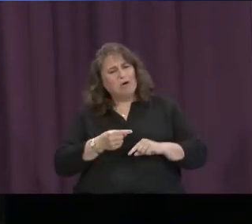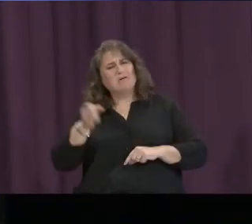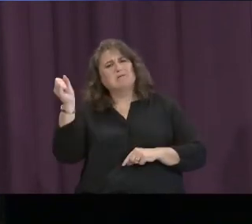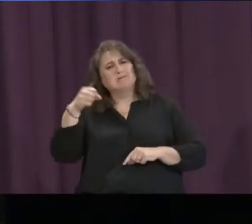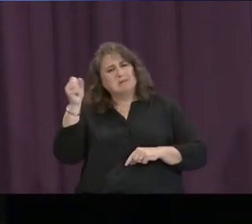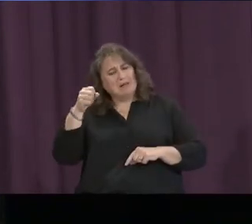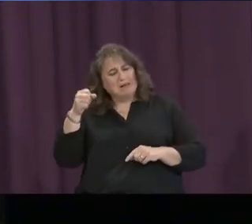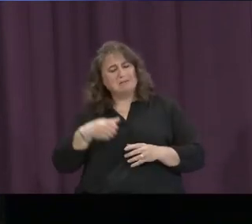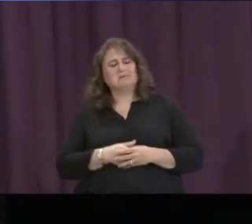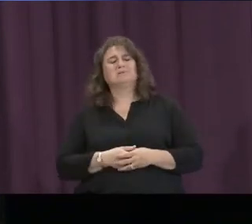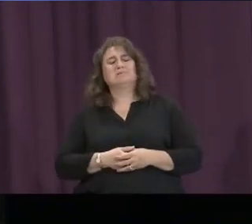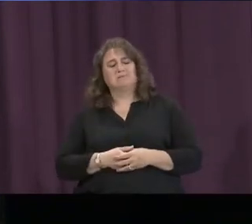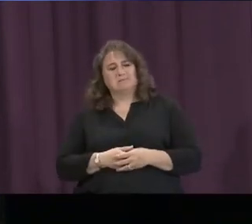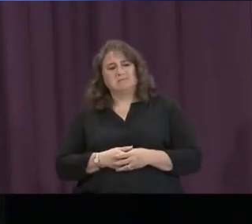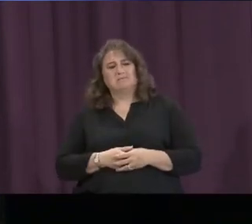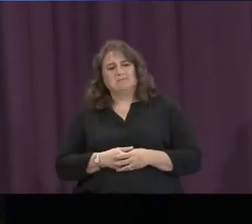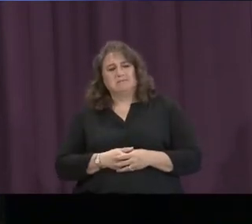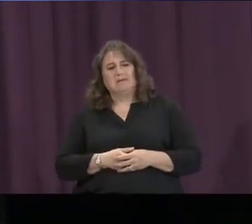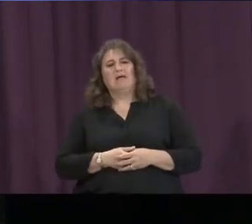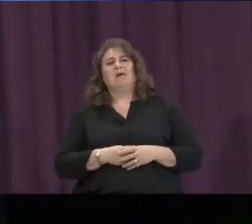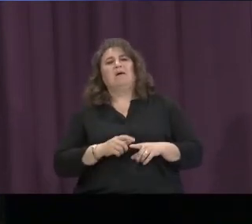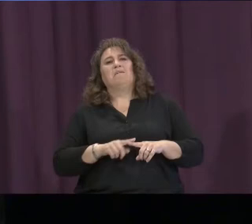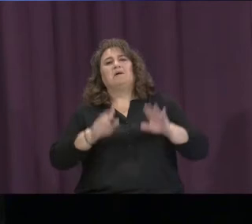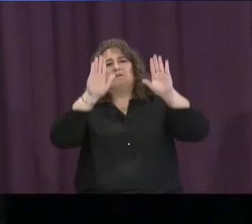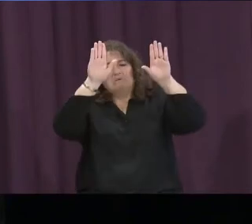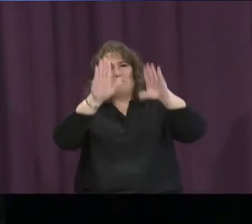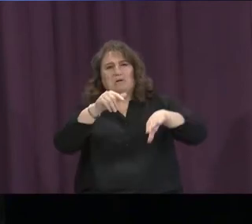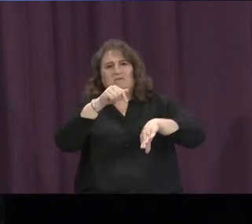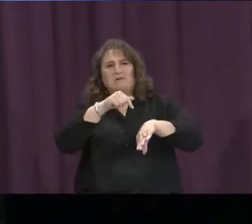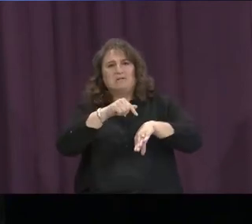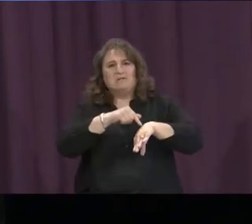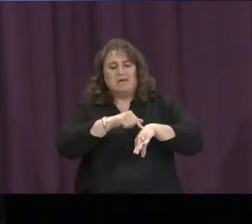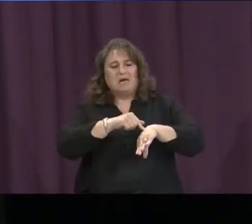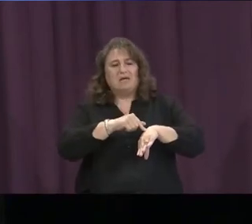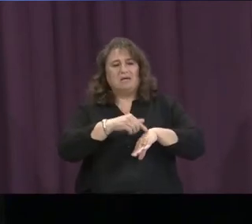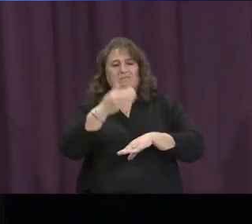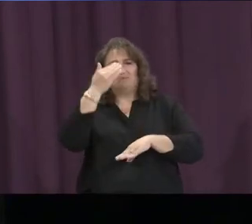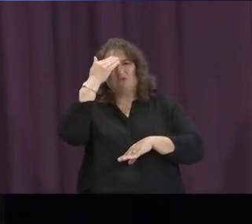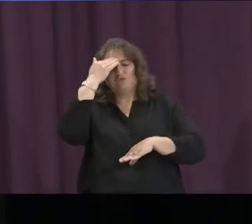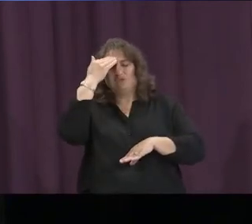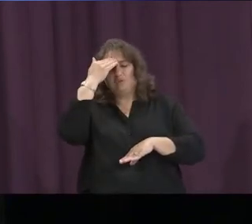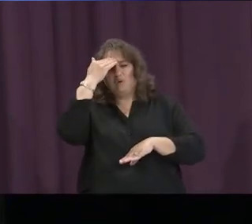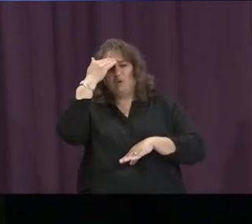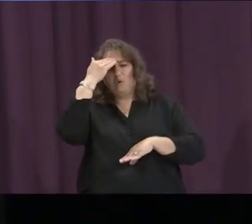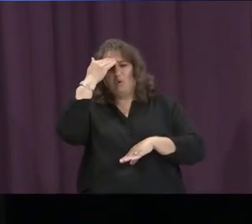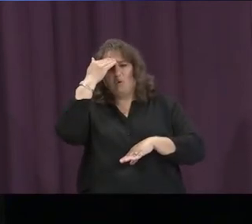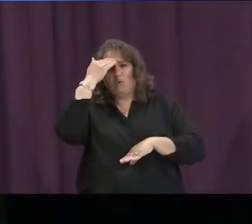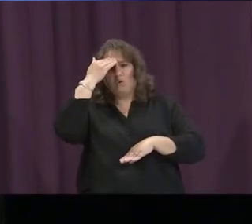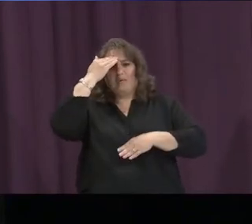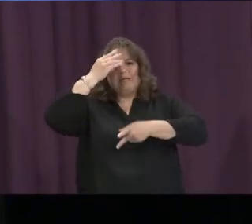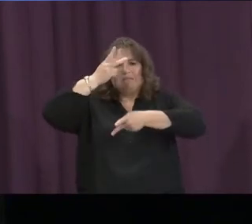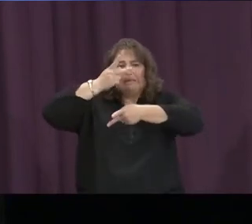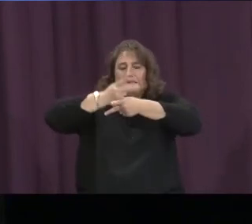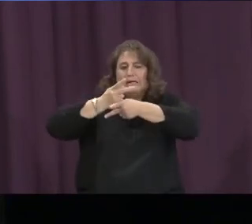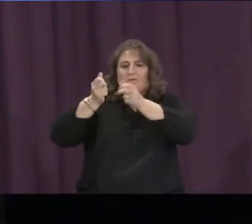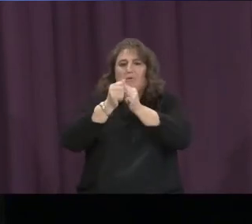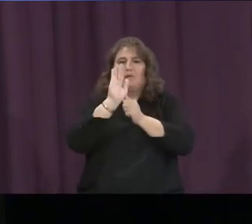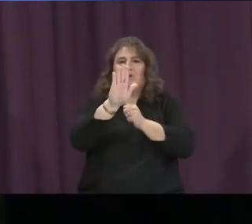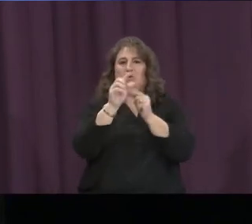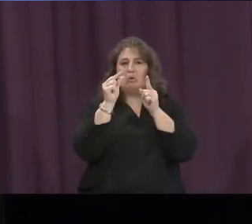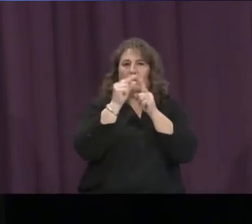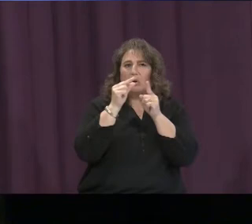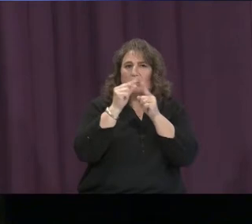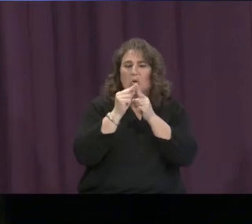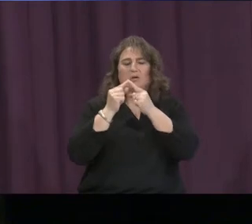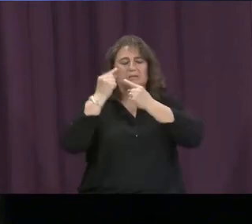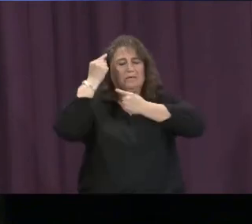so we, it's definitely a great time in our lives to just mark, uh, a place to watch what we say, take some careful